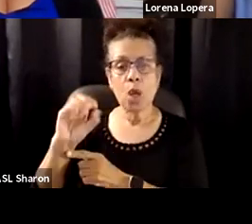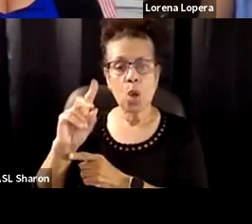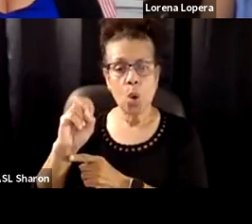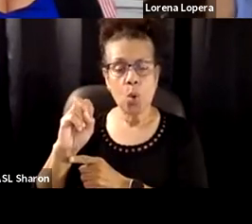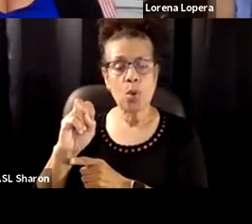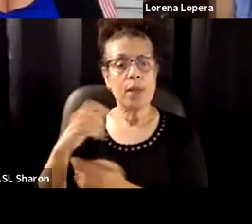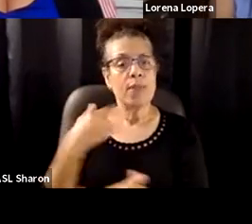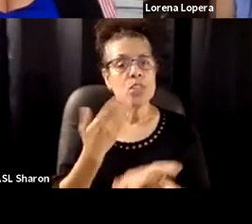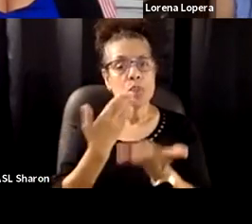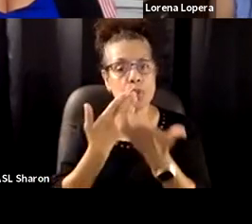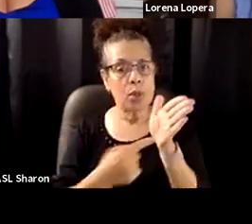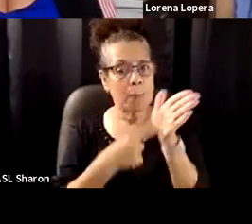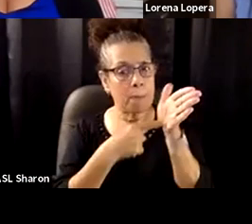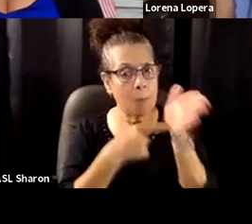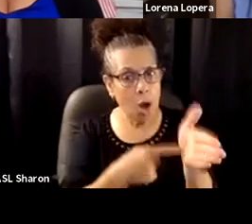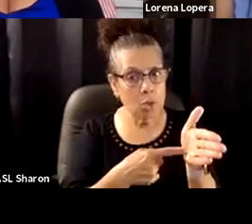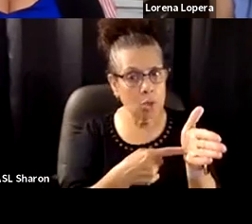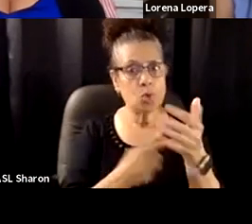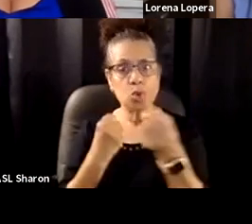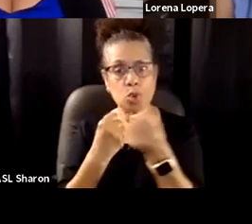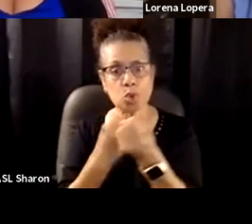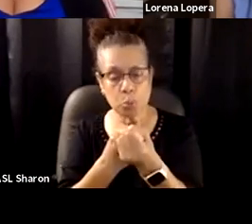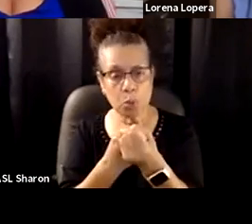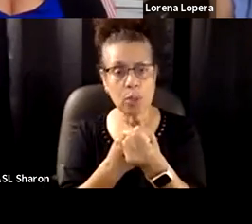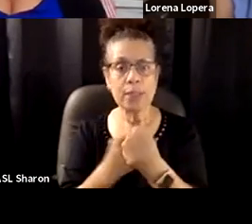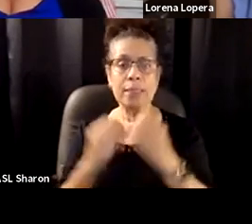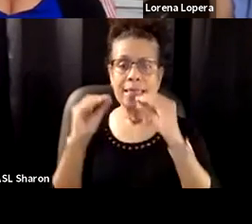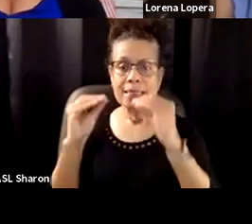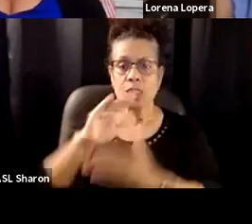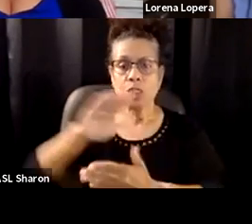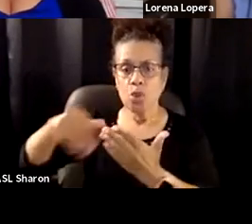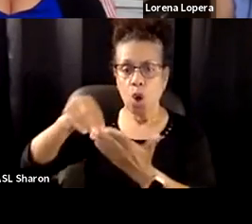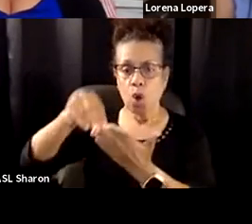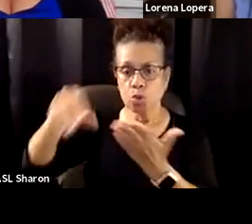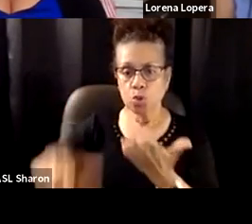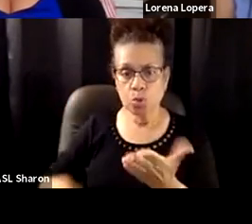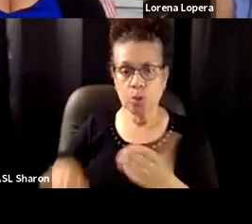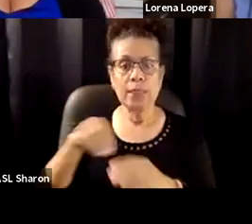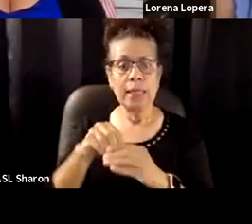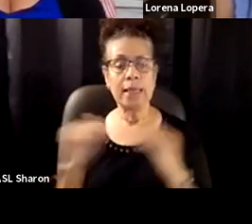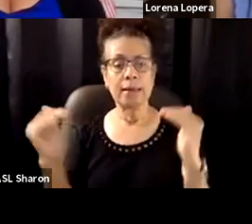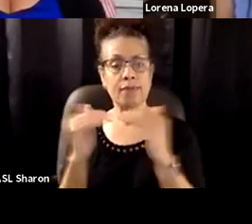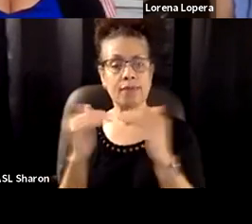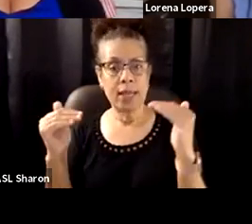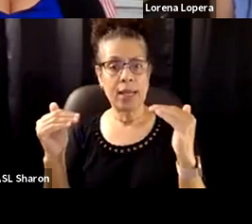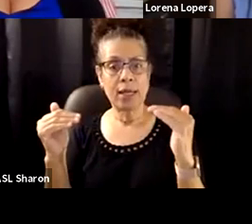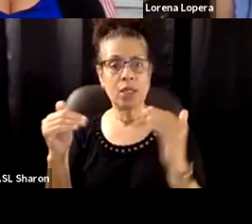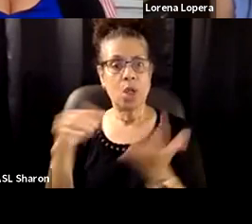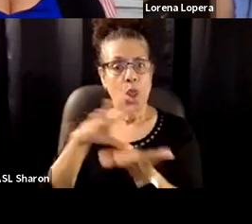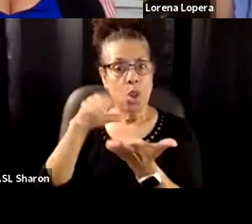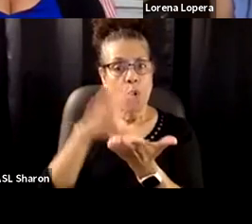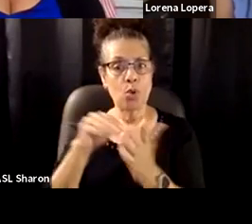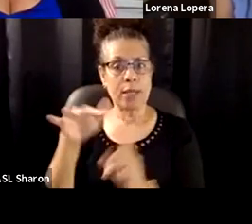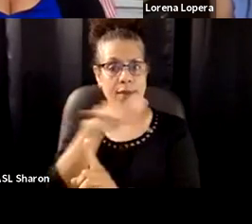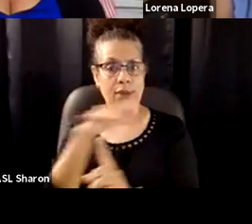as a model in its attempts to support educate and nurture all students in a just school environment to reject this